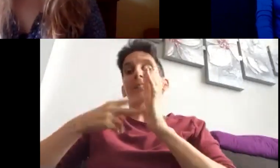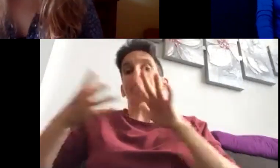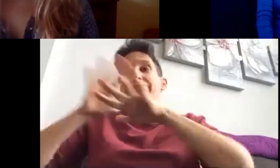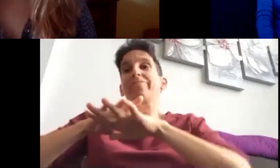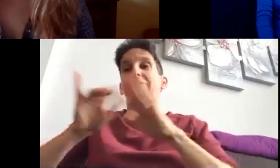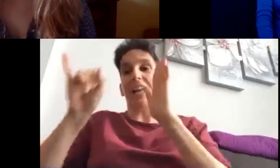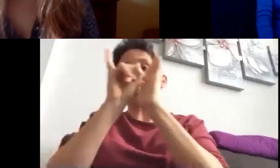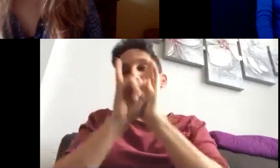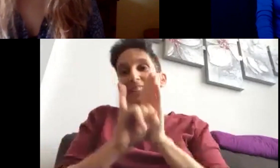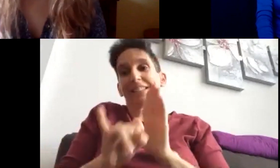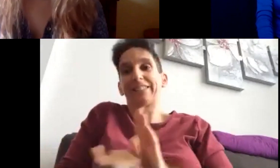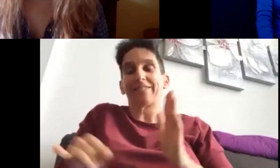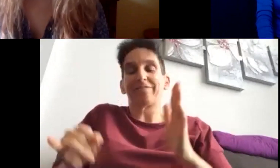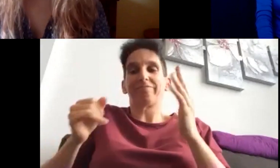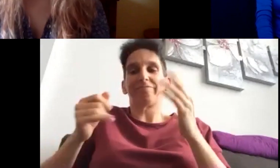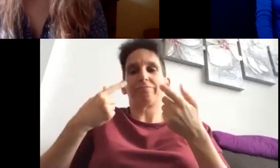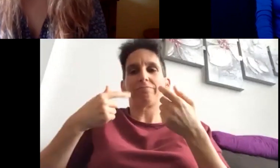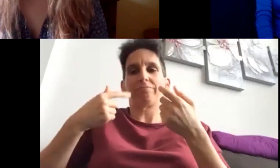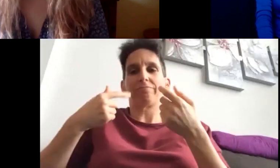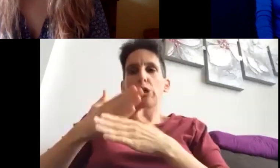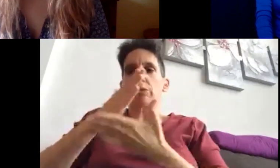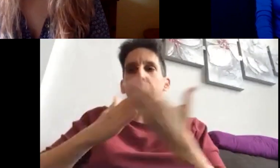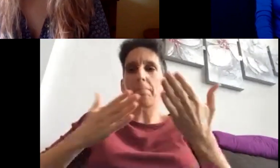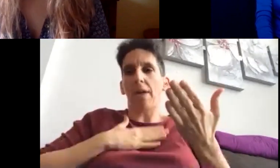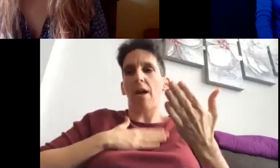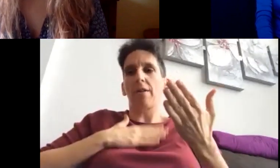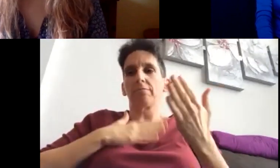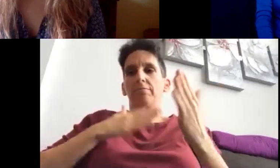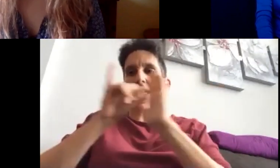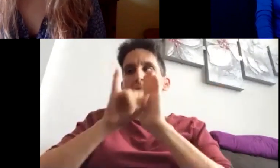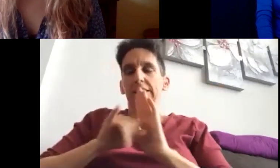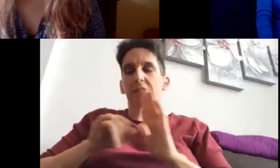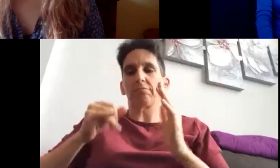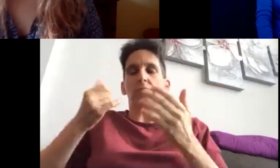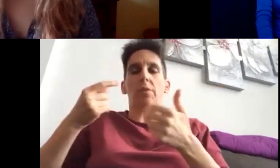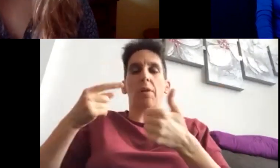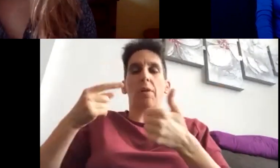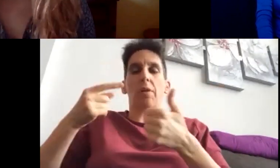in terms of intersectionality, there's different identities that maybe come